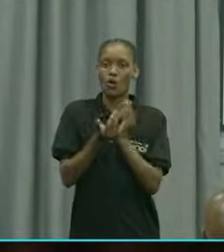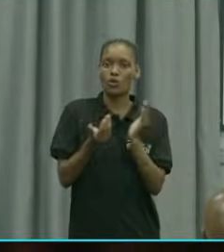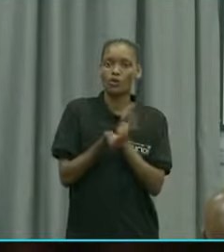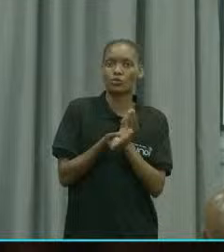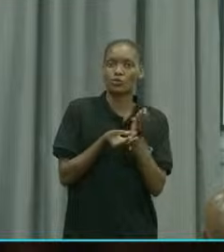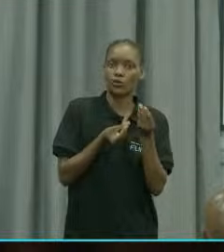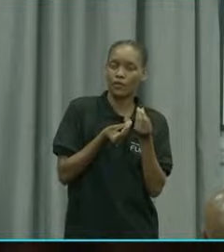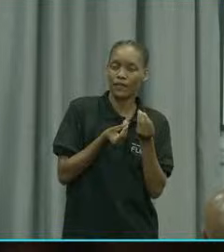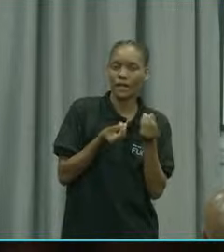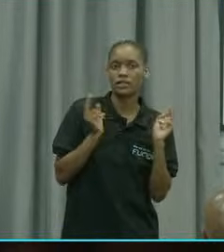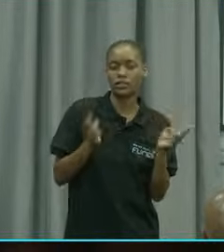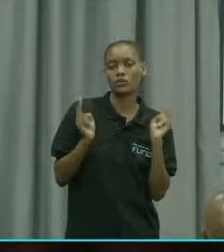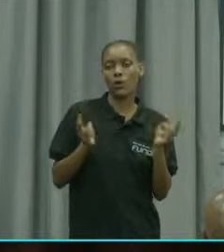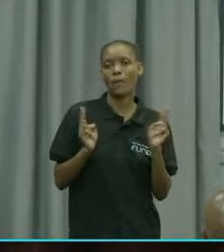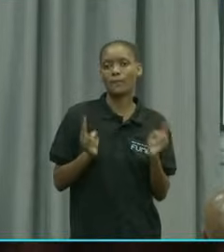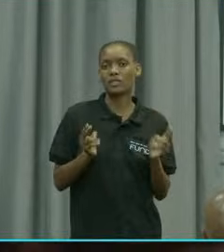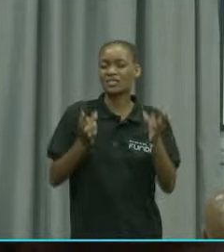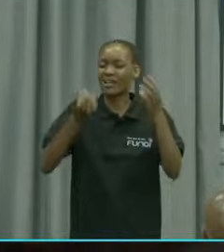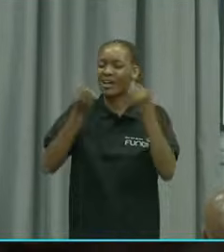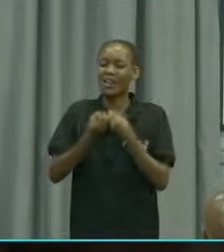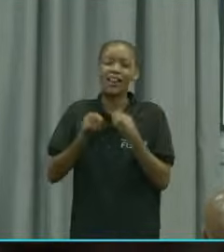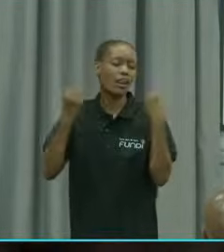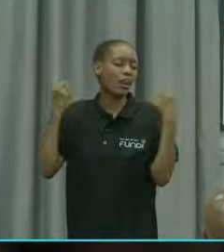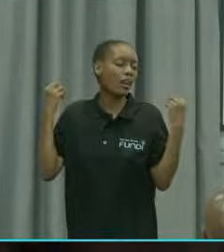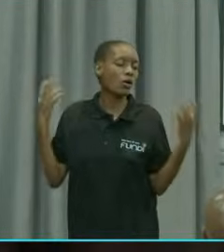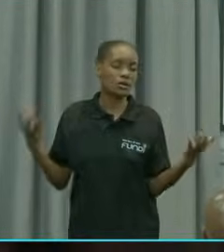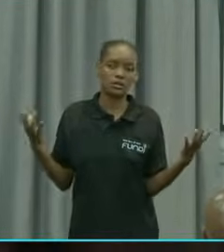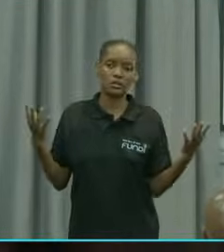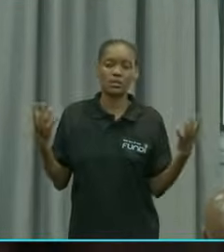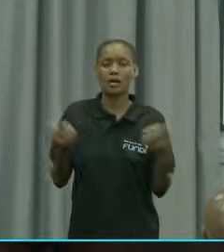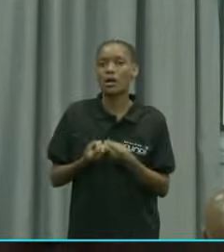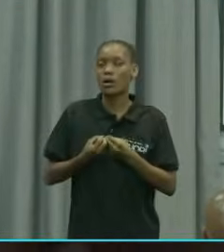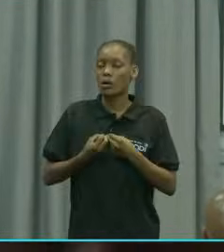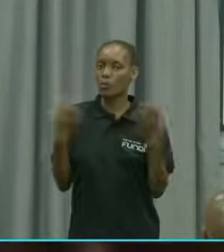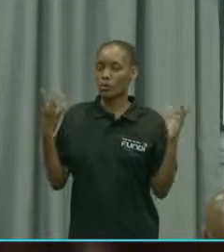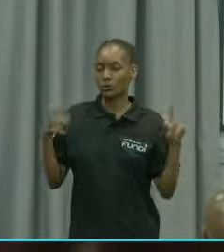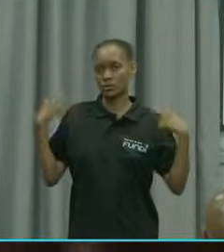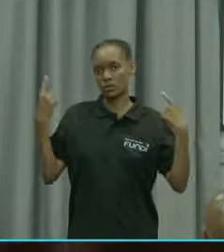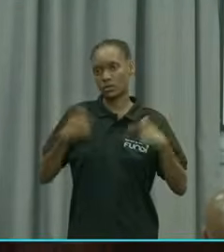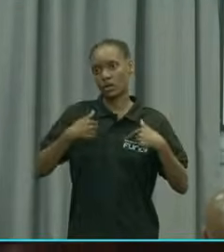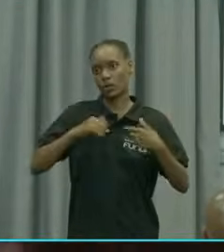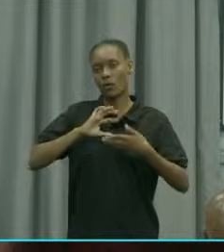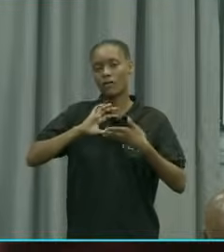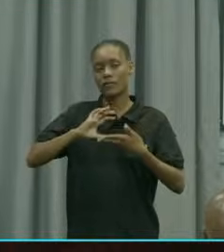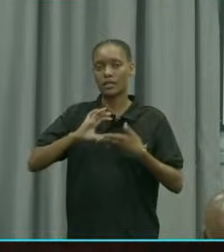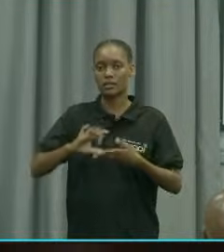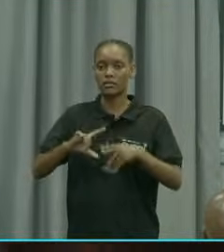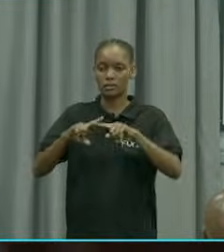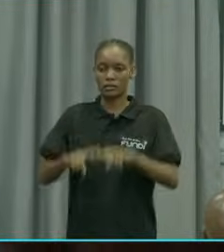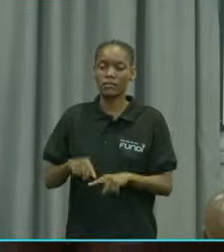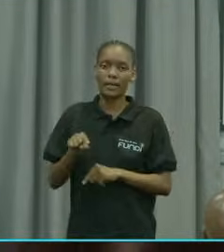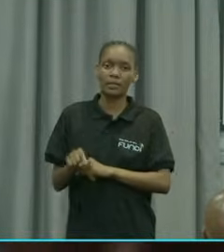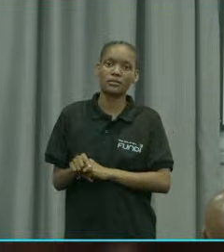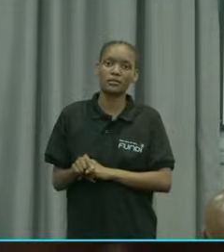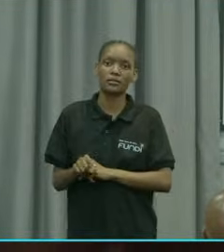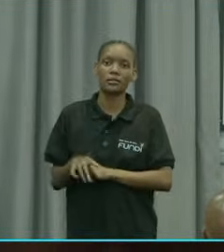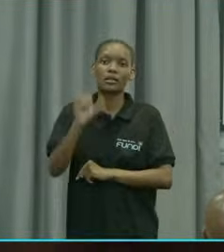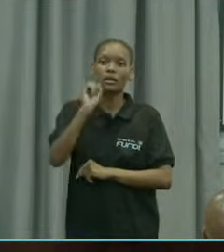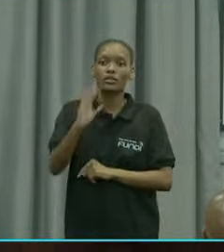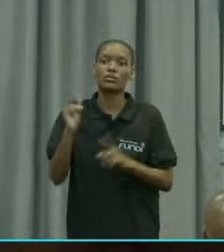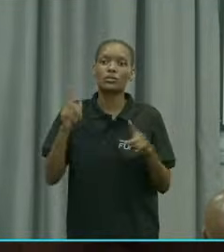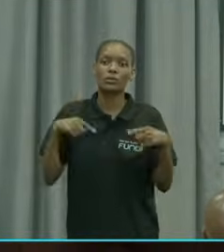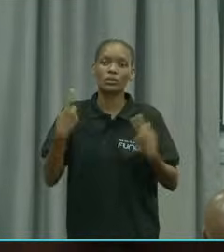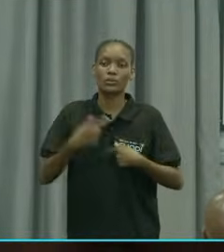norms. A lot. In fact, most of our funding, it's hedged on that. So we need to